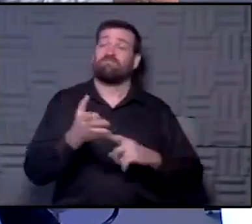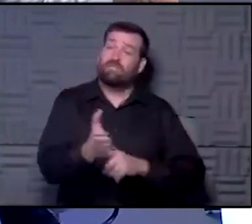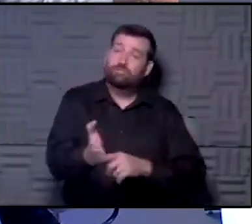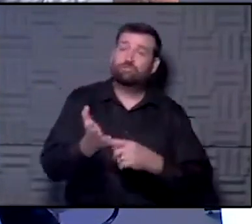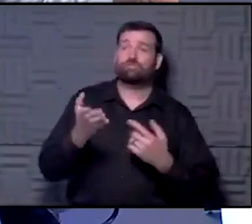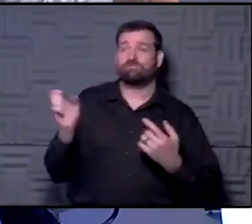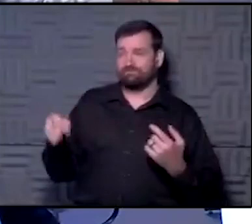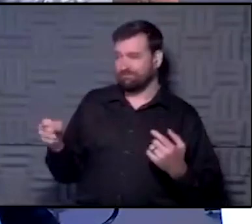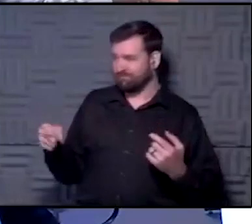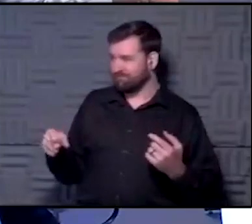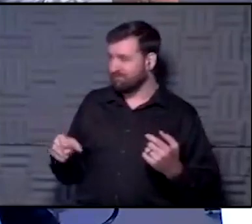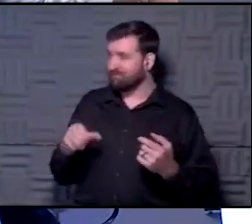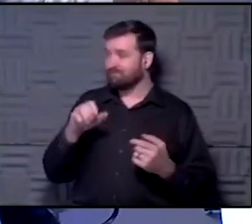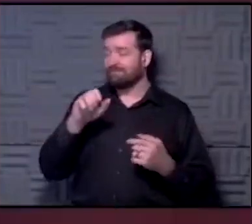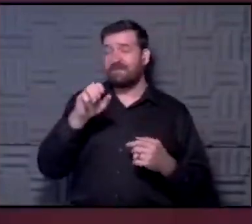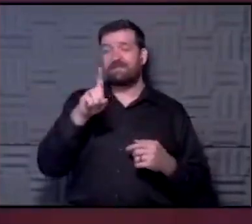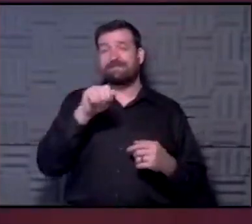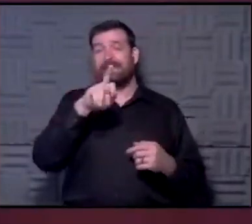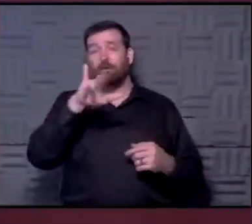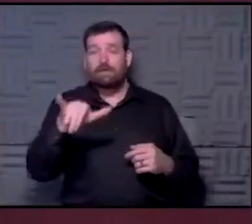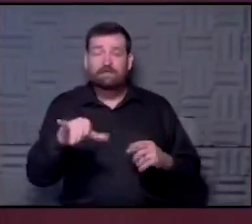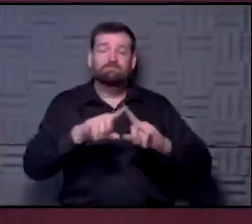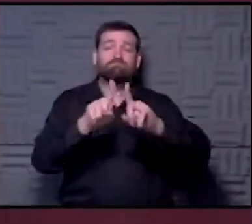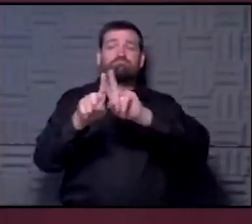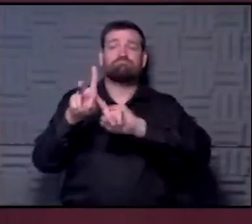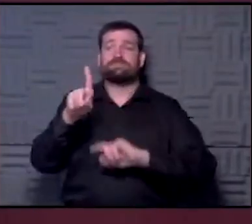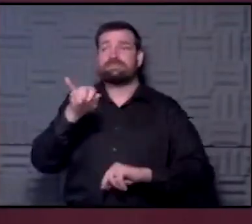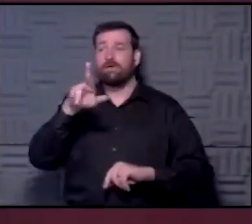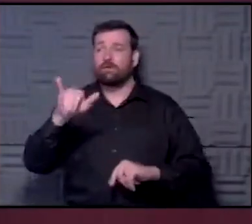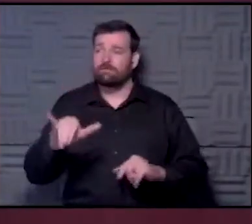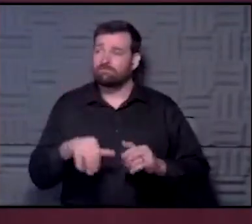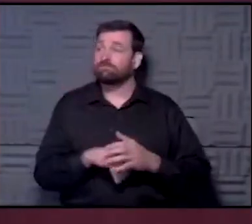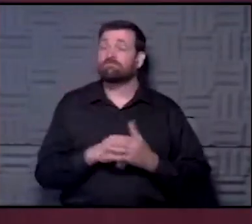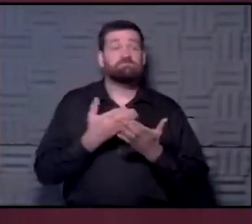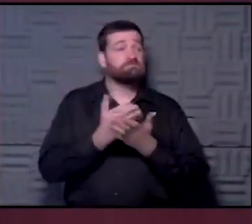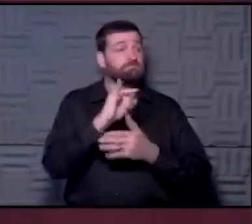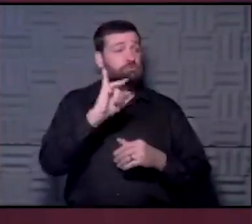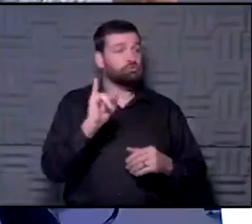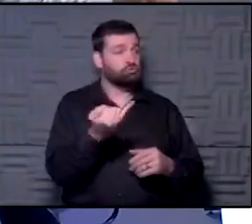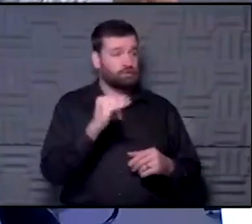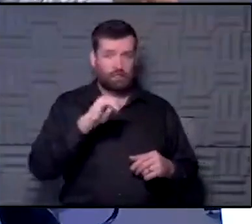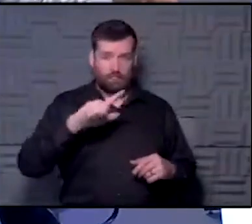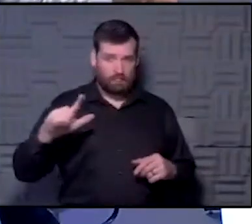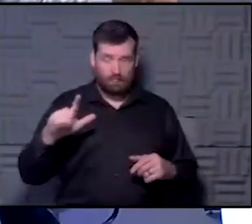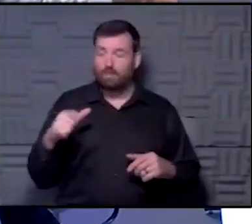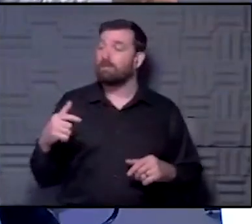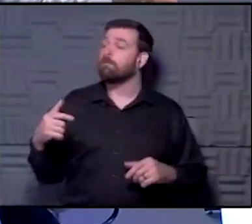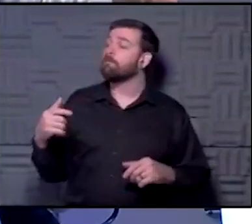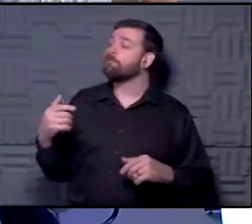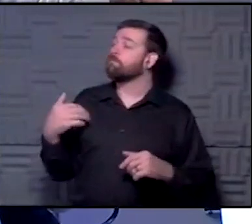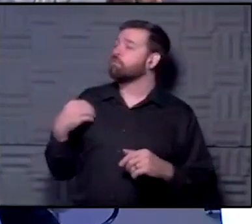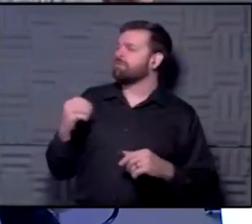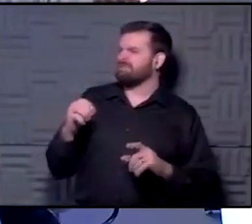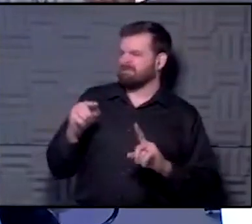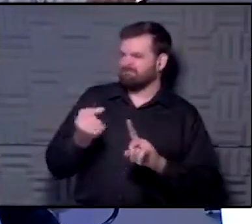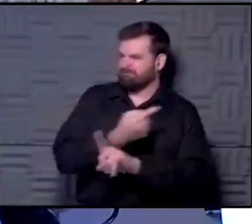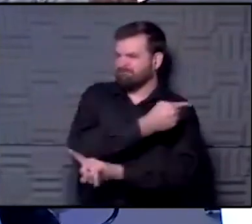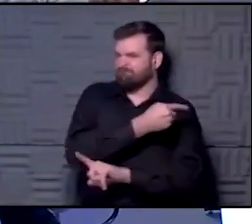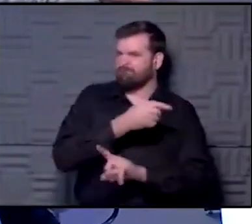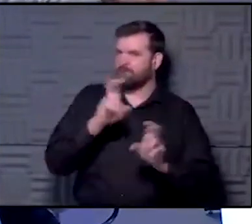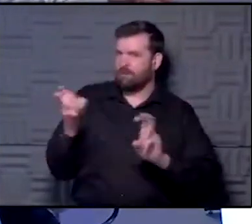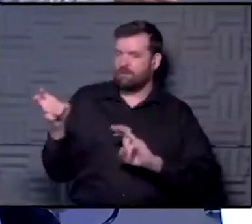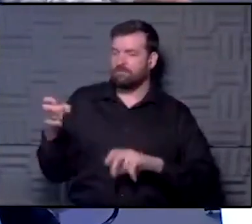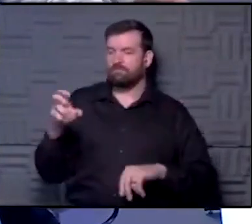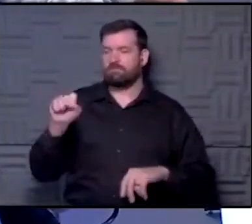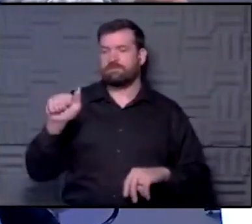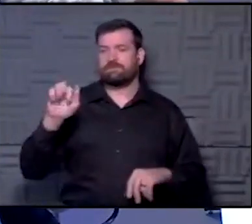up. Yeah. Dairy, alternative dairy, it all stuff. All right, Jill, next So we question. have some off-topic questions that we want to address. Sarah wants to know, she